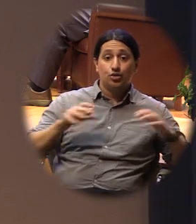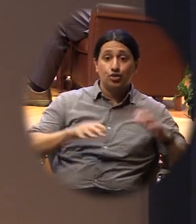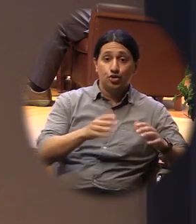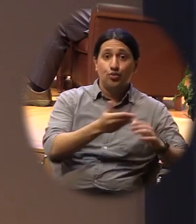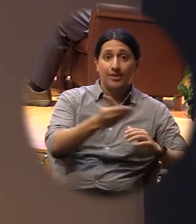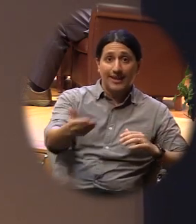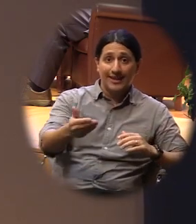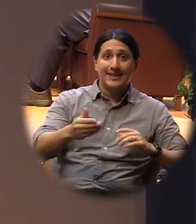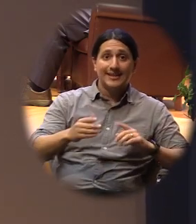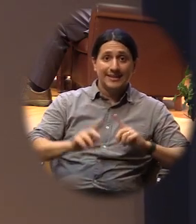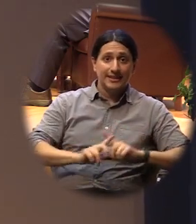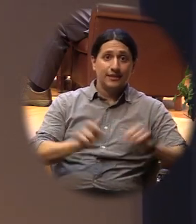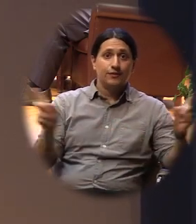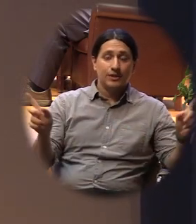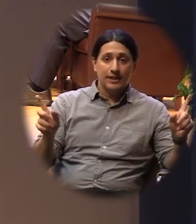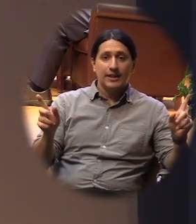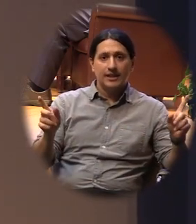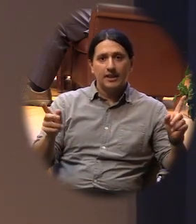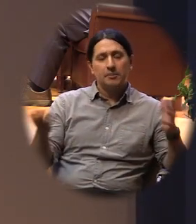based on their